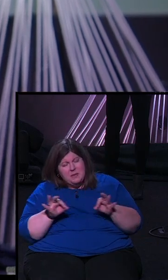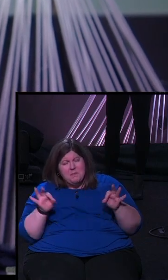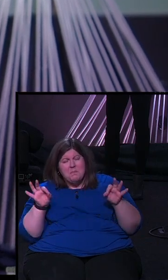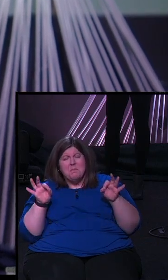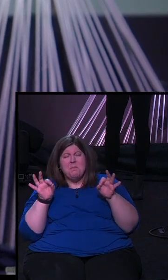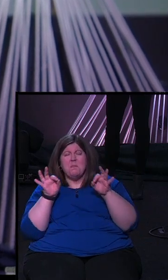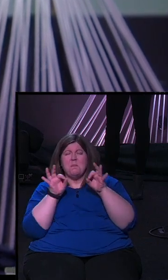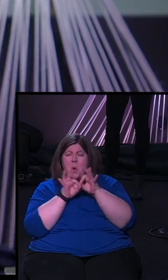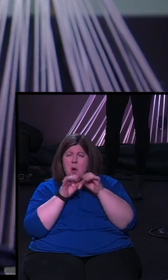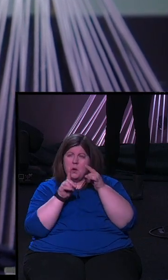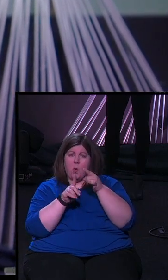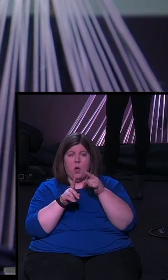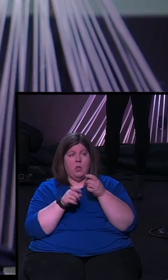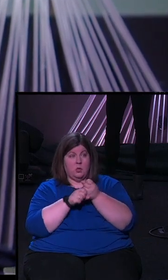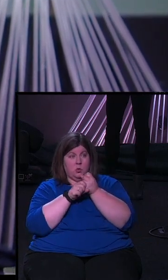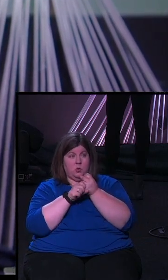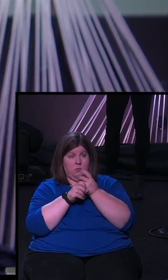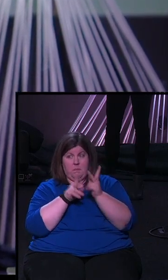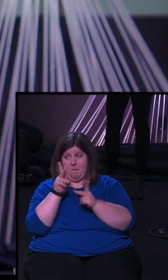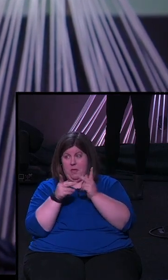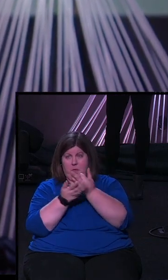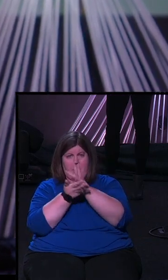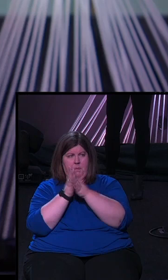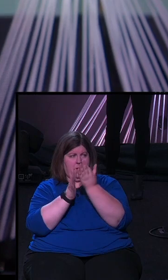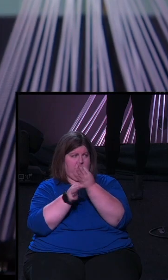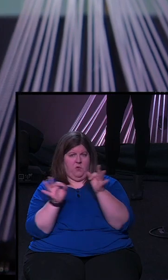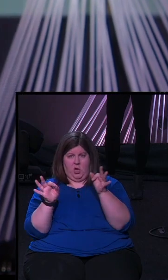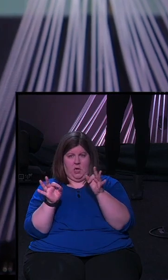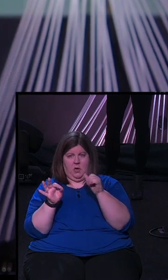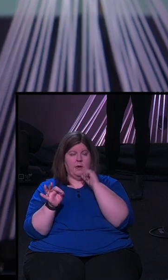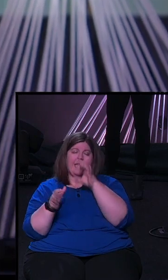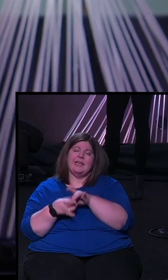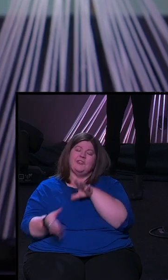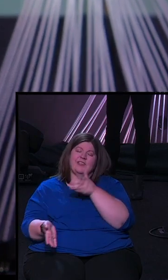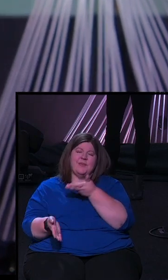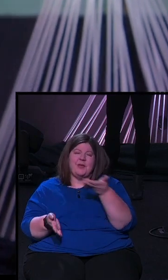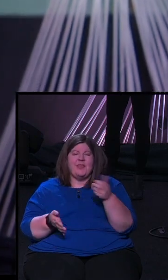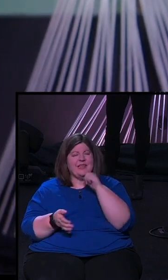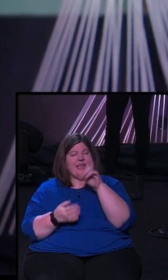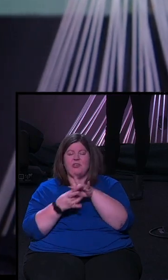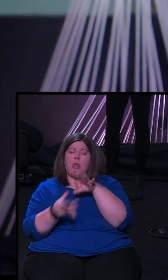to him, and it was to set people free. Not just from their stuff, not just from their money,